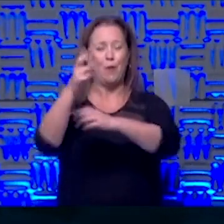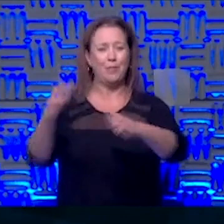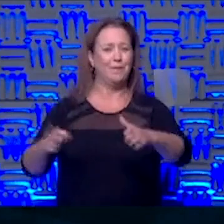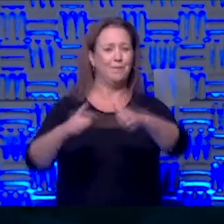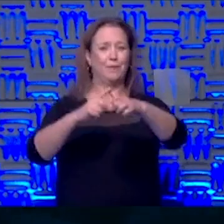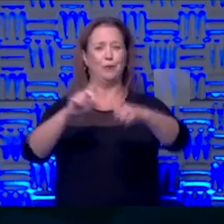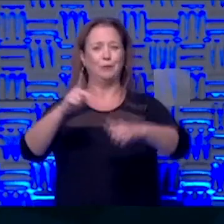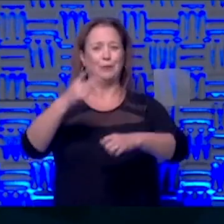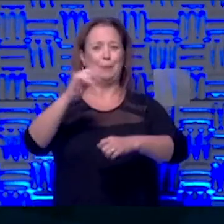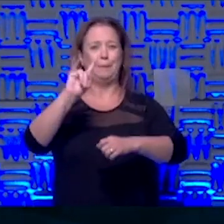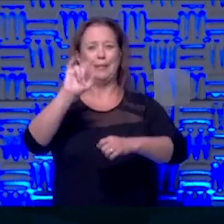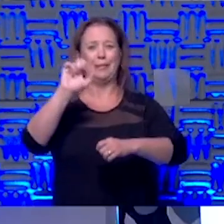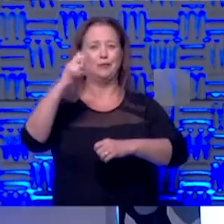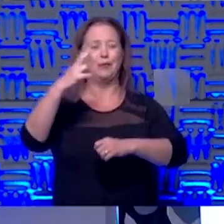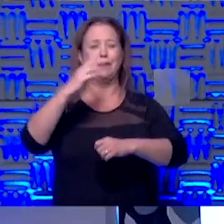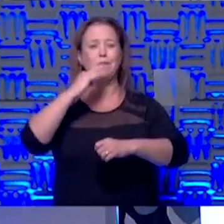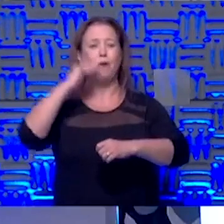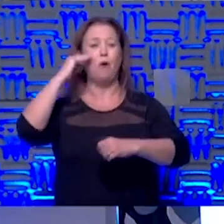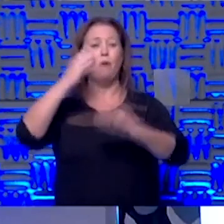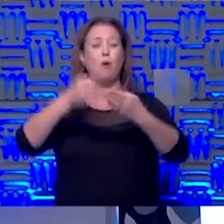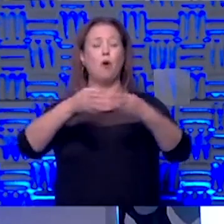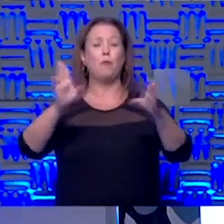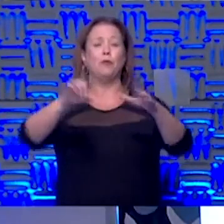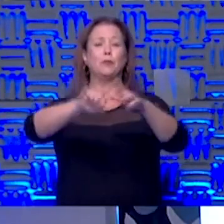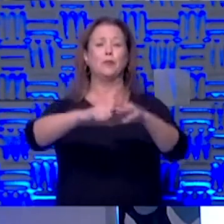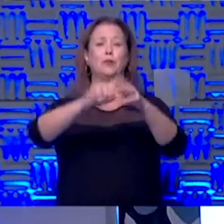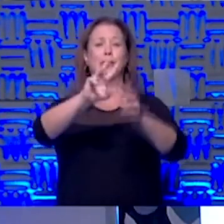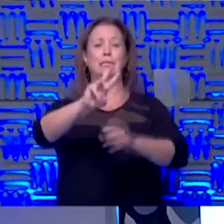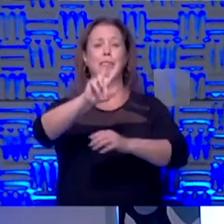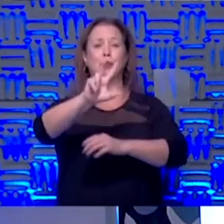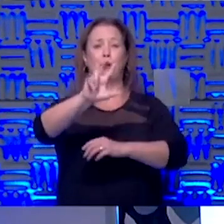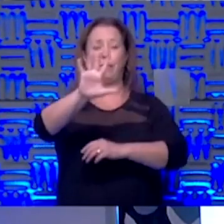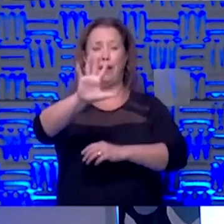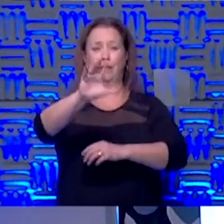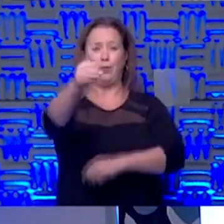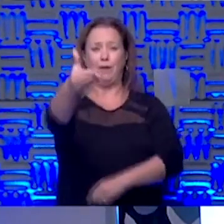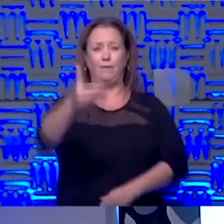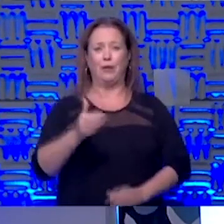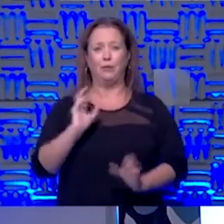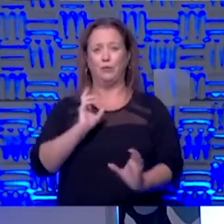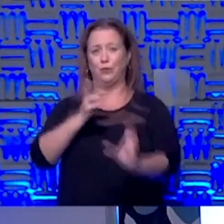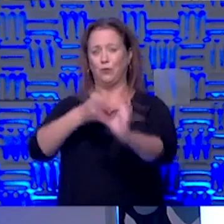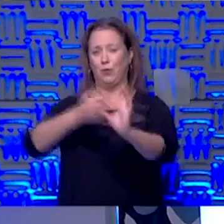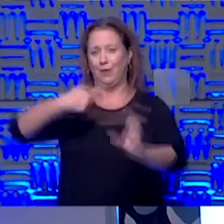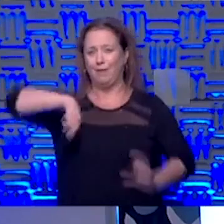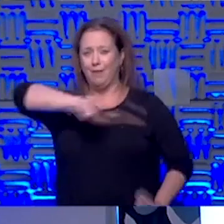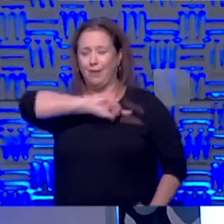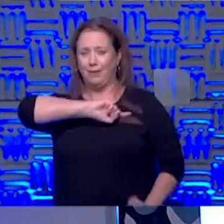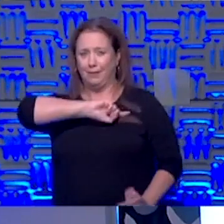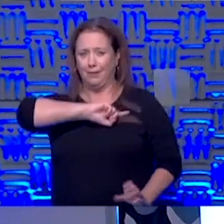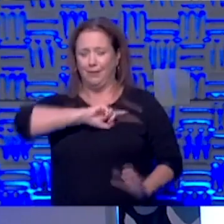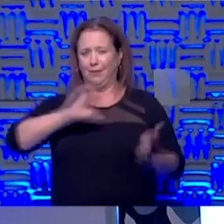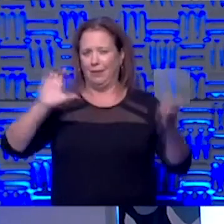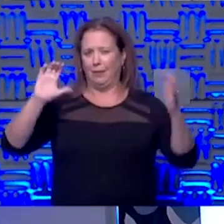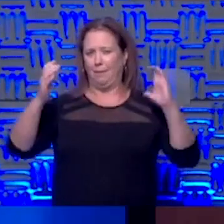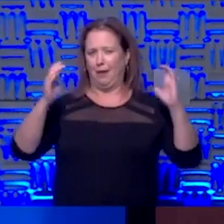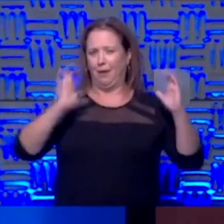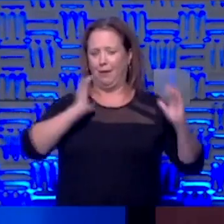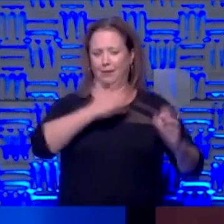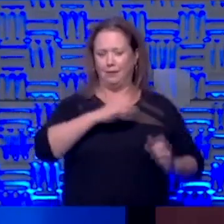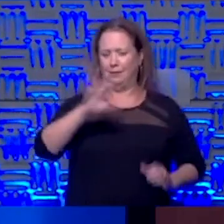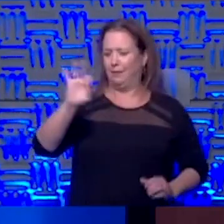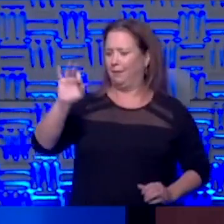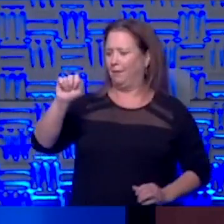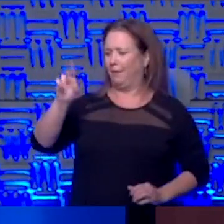first pitch at the Royals home opener. It starts at 6:35. We invite you to join. You'll have to compare us to Fauci. Let us know